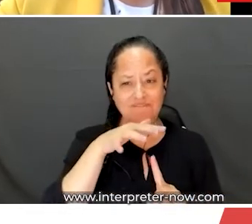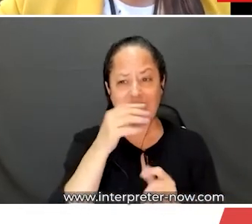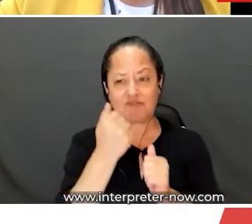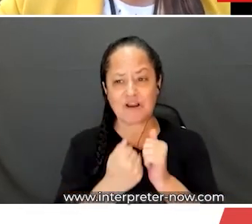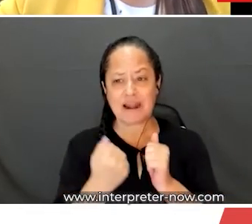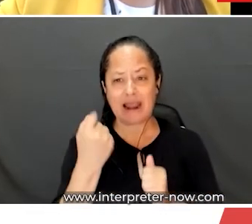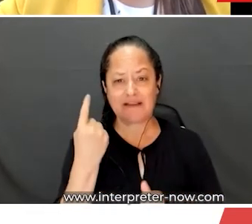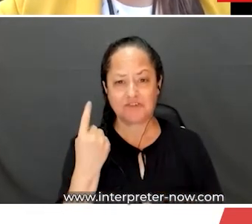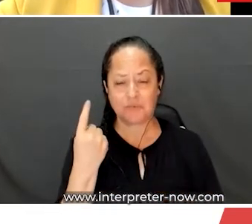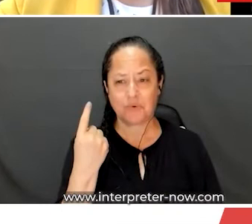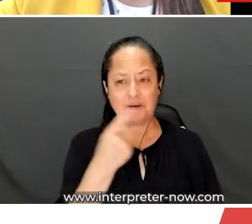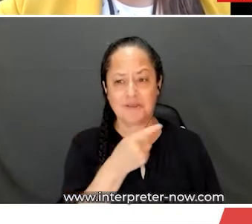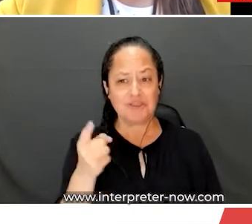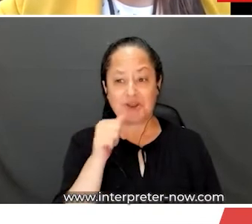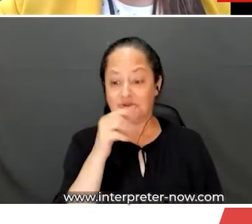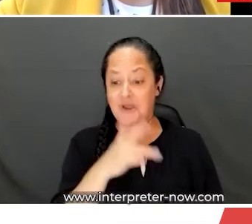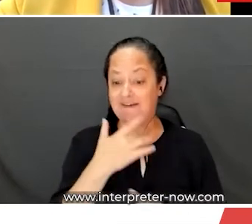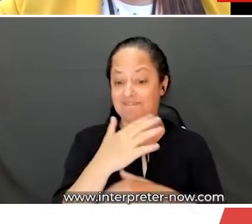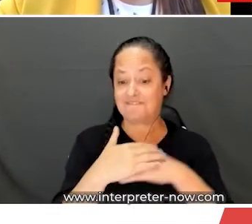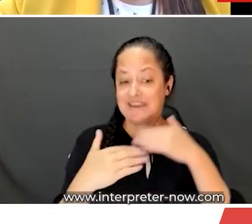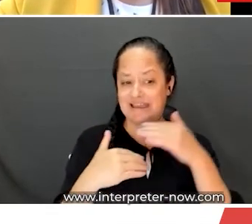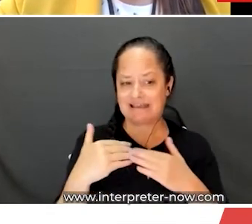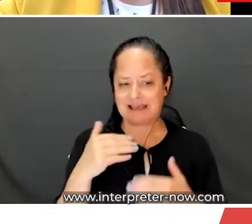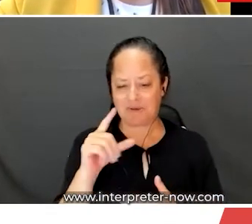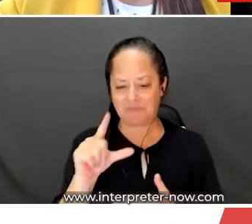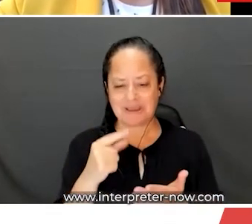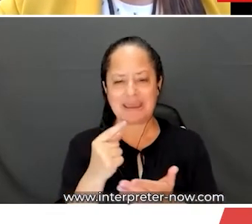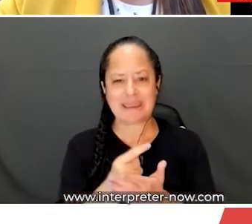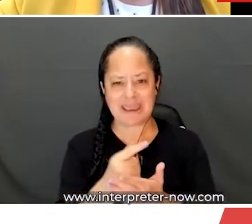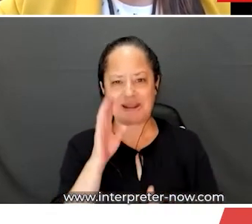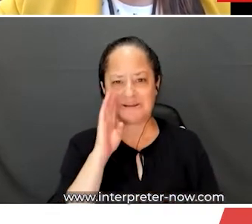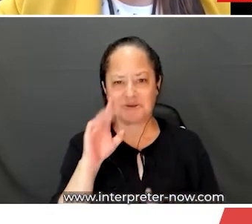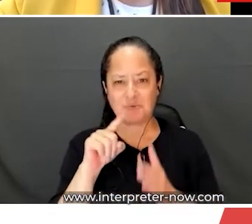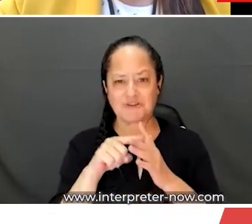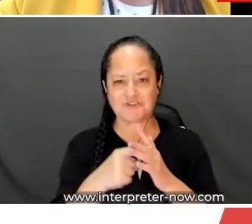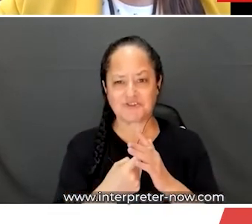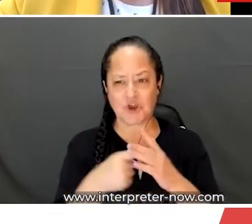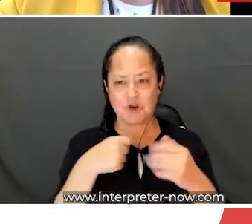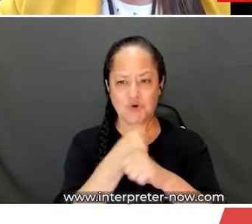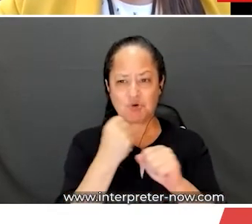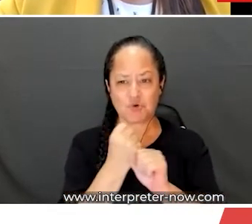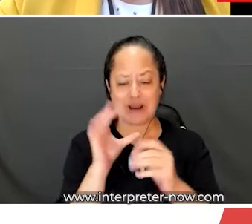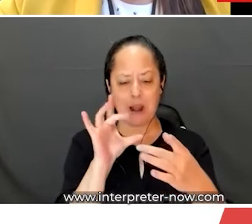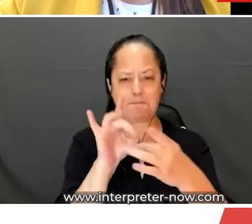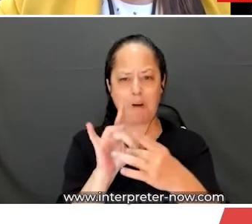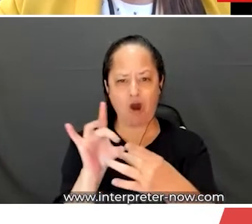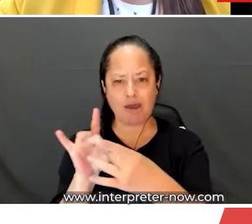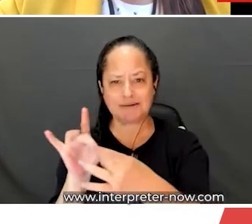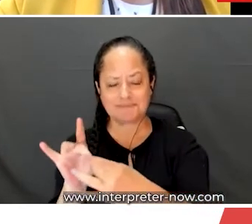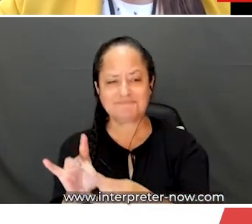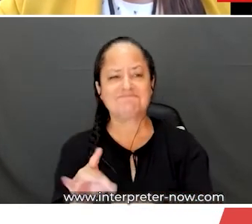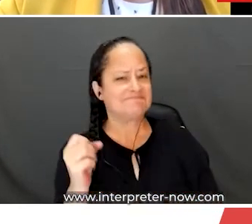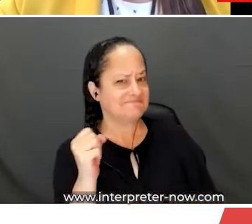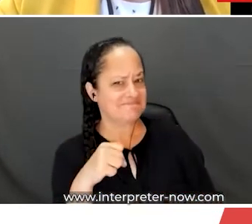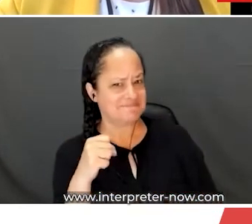everyone, they don't feel comfortable. I guarantee you that they will start creating a bond. I mean,